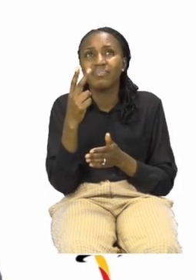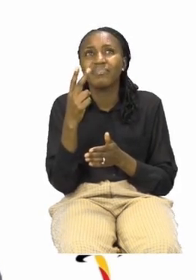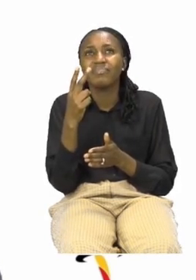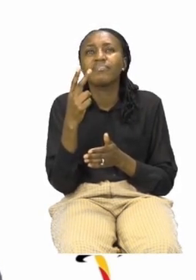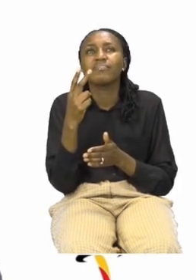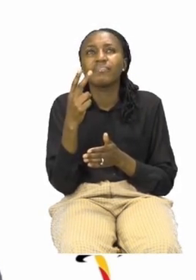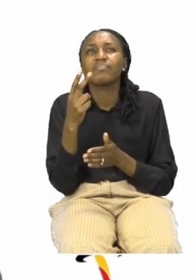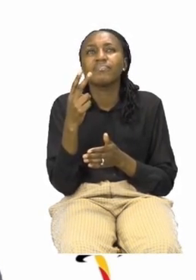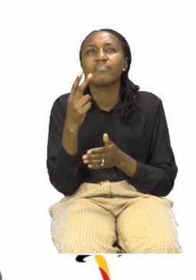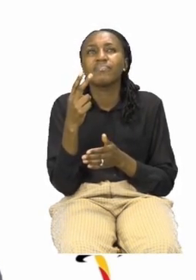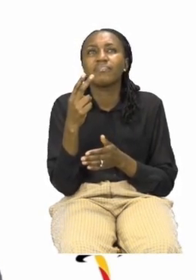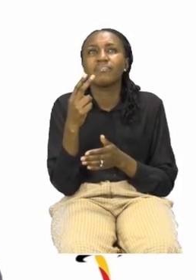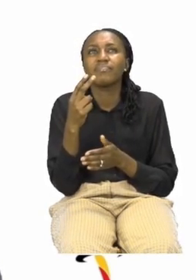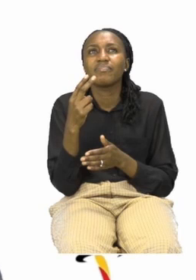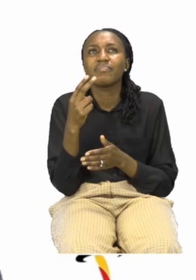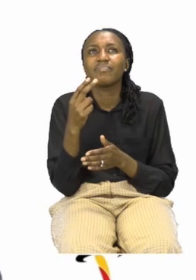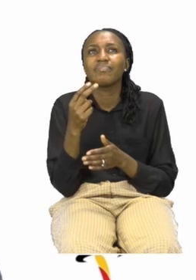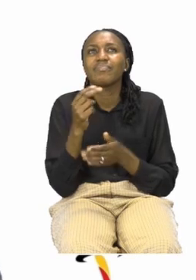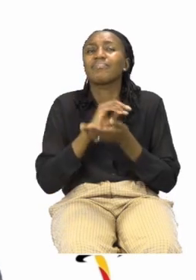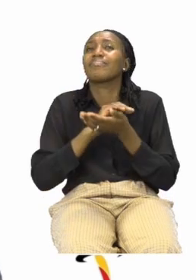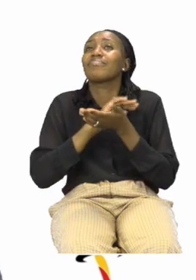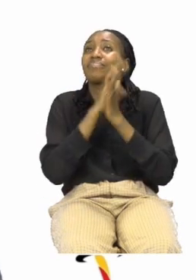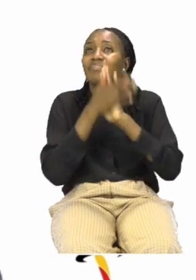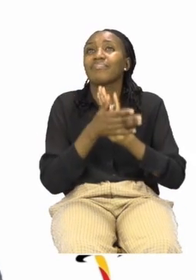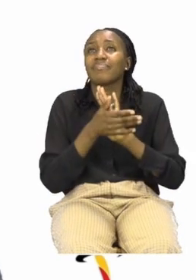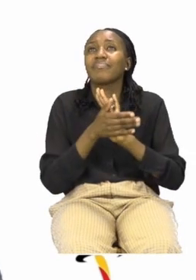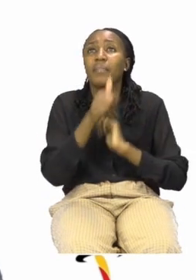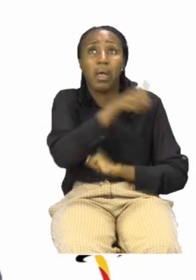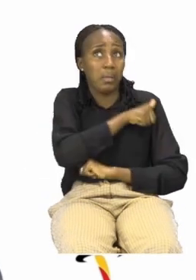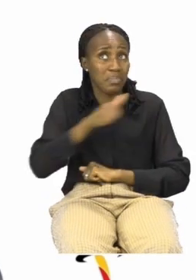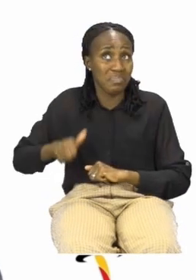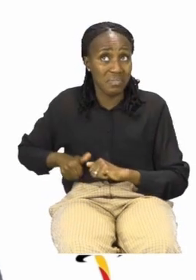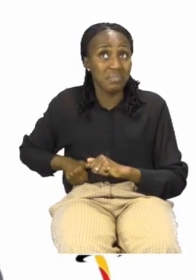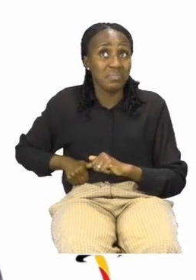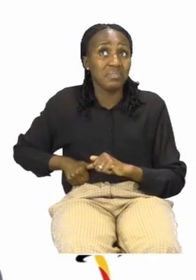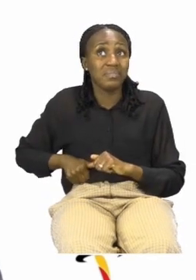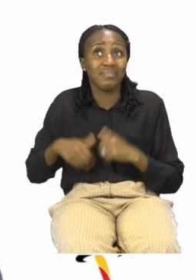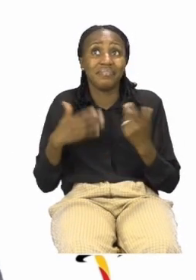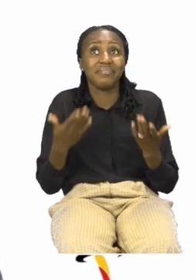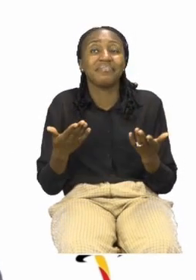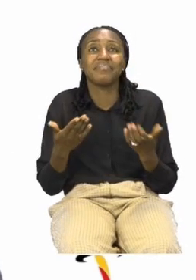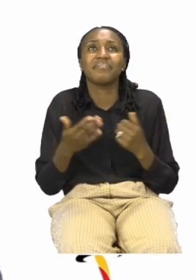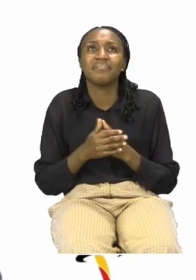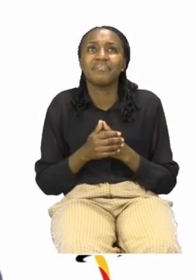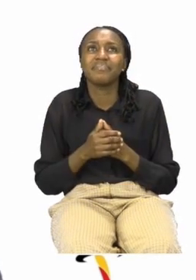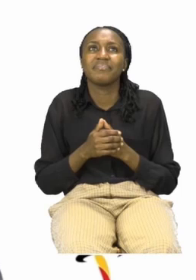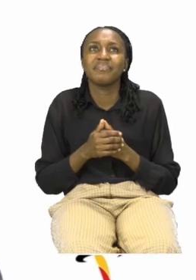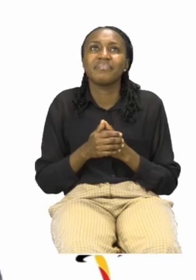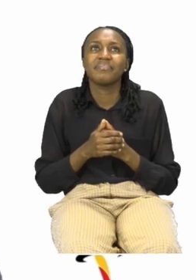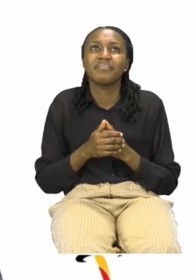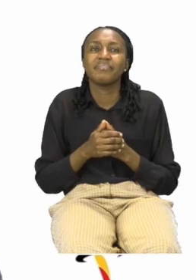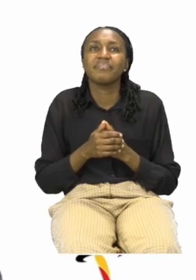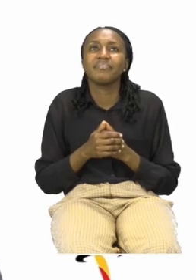say she has become an ambassador of more than 10 ambassadors that we've sent out of this world. The work that they've done for 10 years.